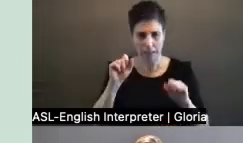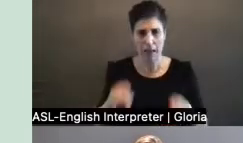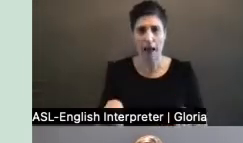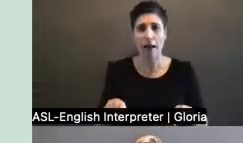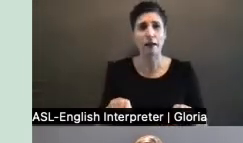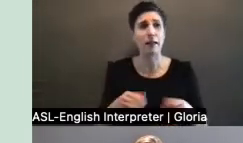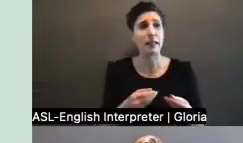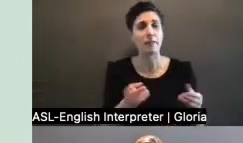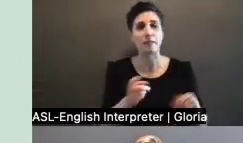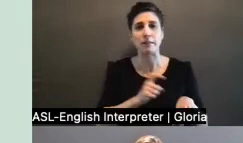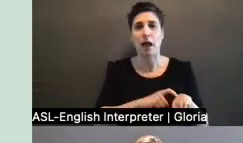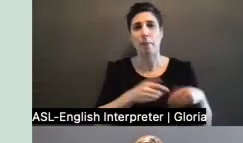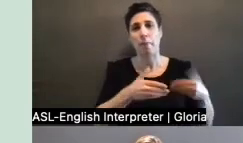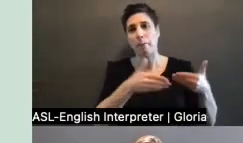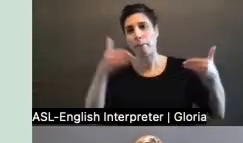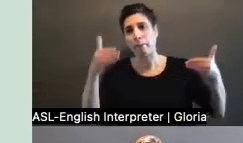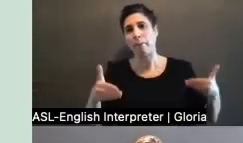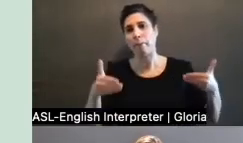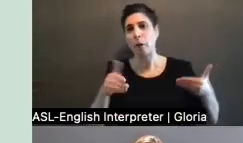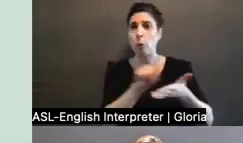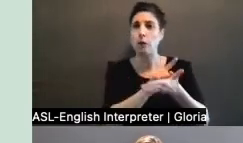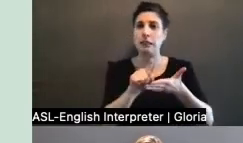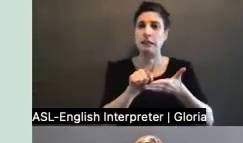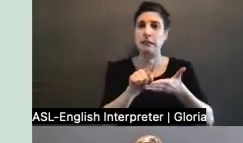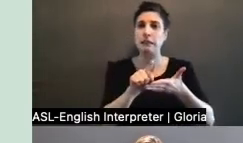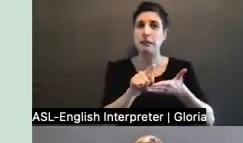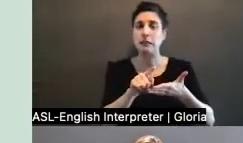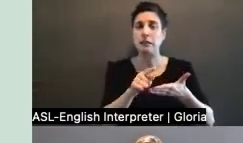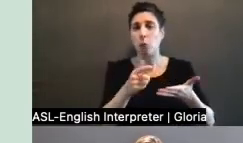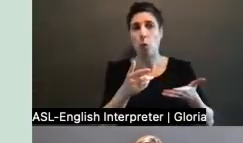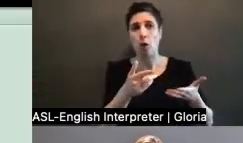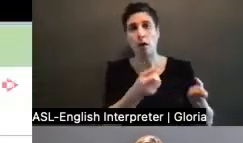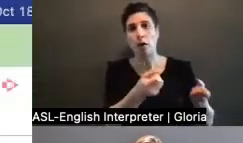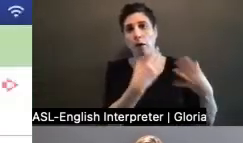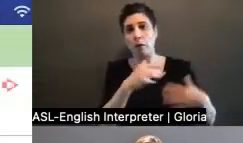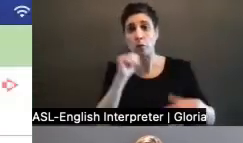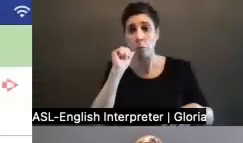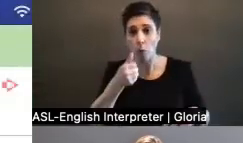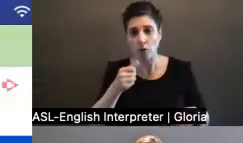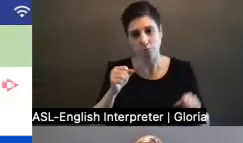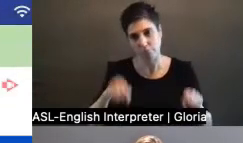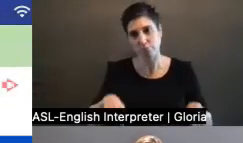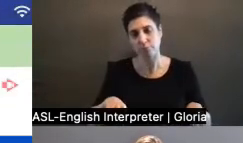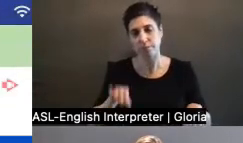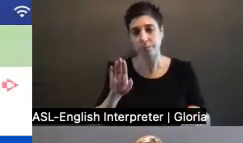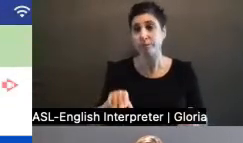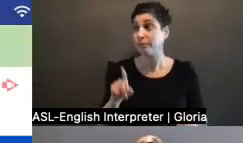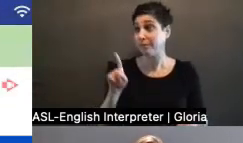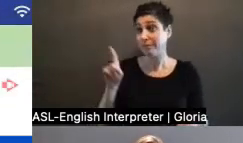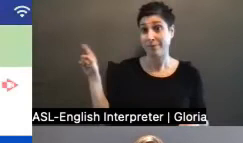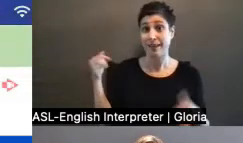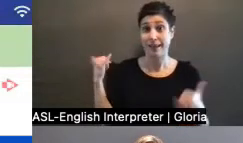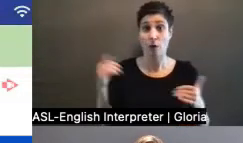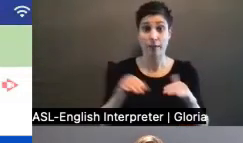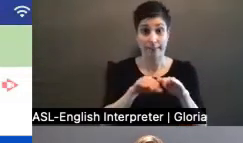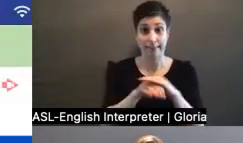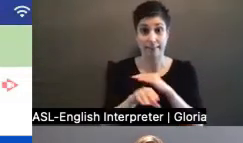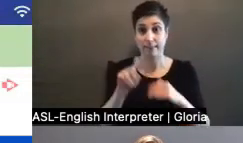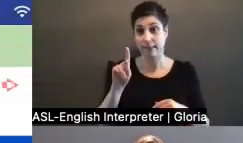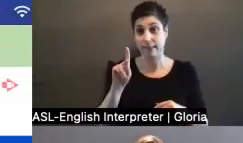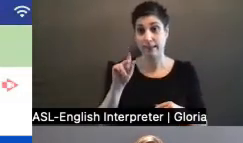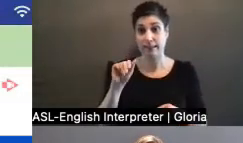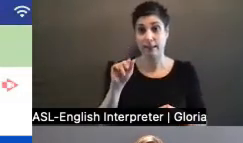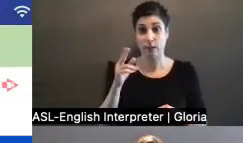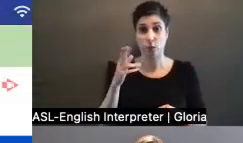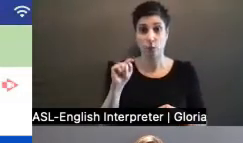rather than going and running through all the benefits of it and how it works, I thought I will just jump into Kahoot with you and give you a bit of